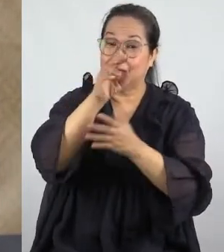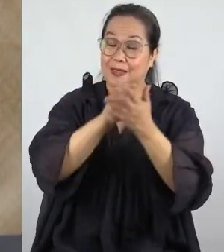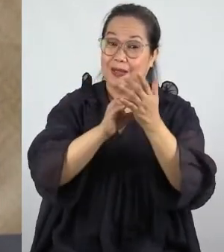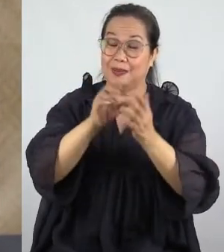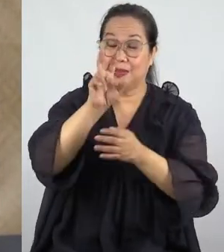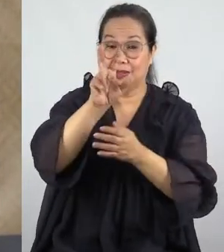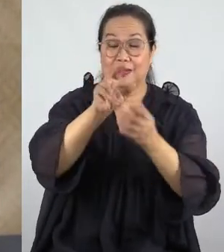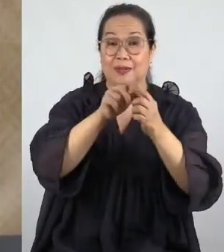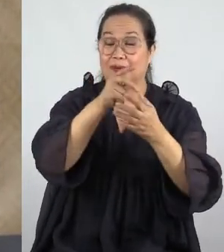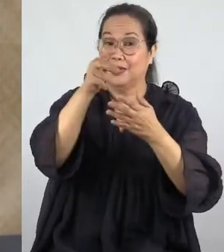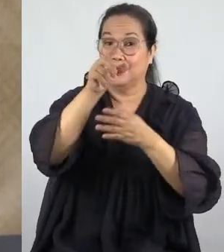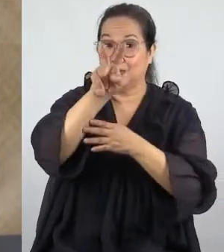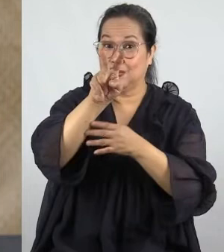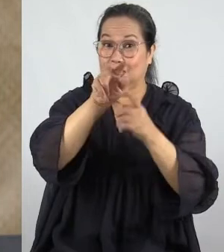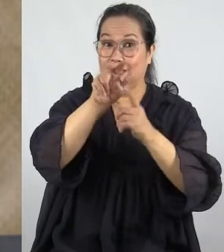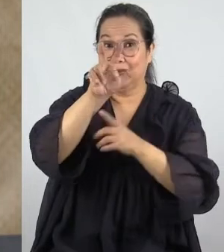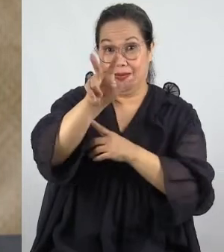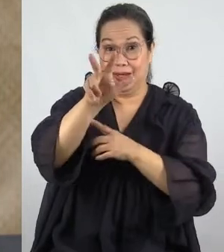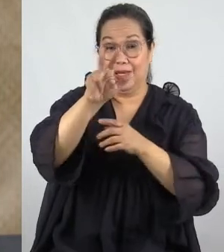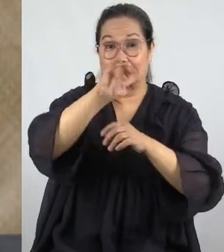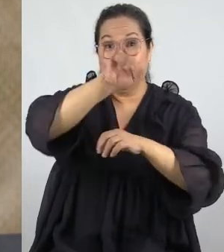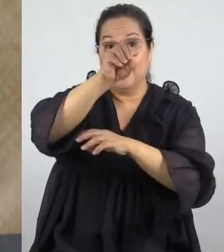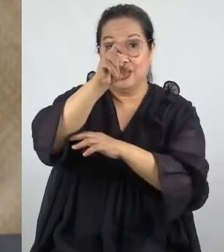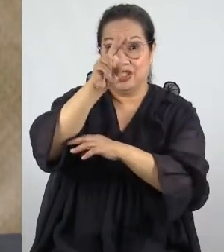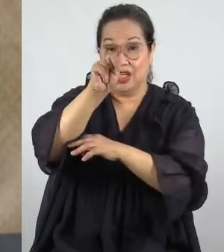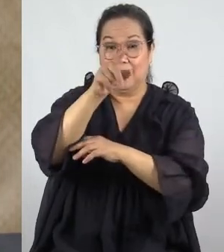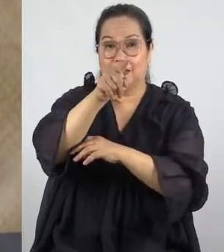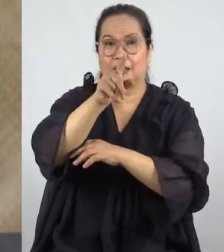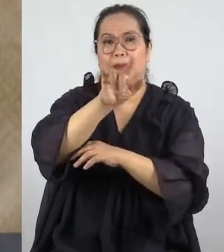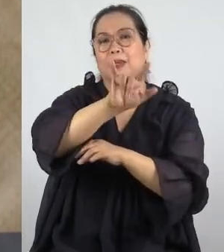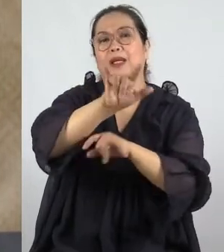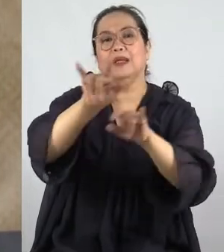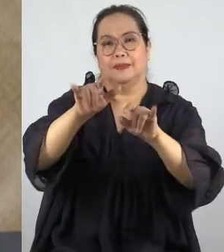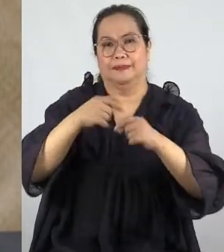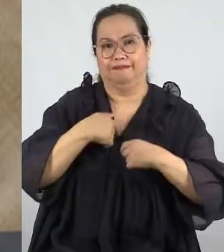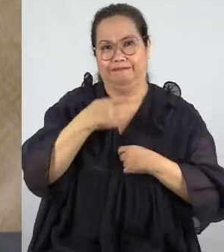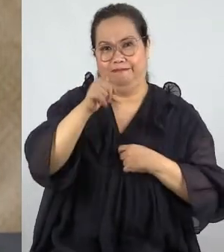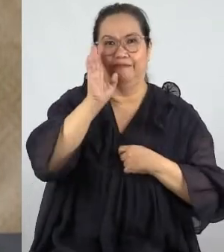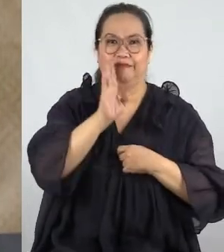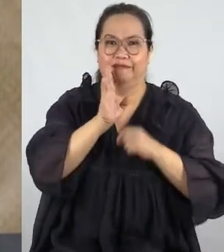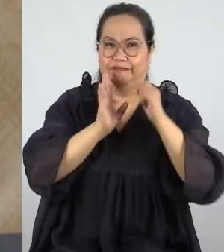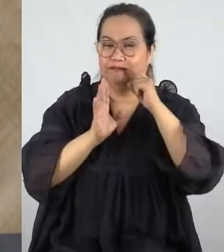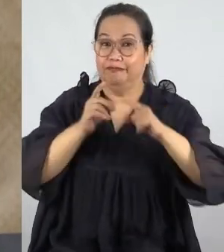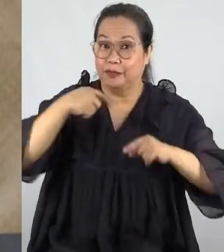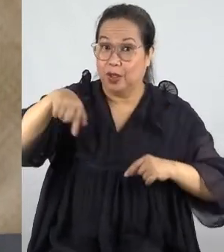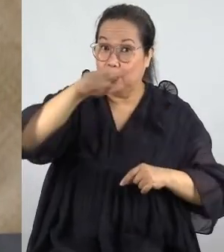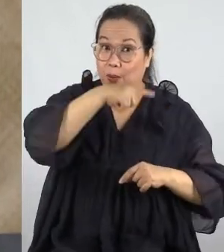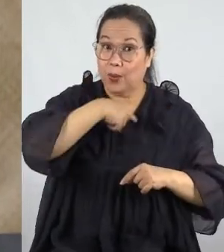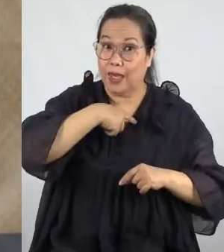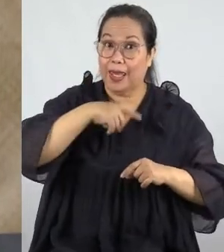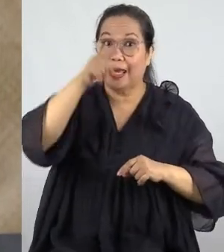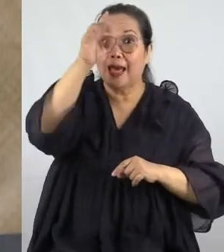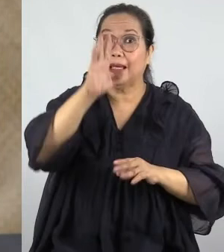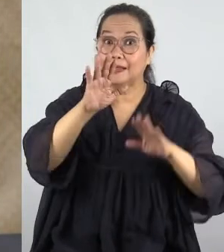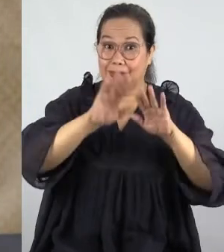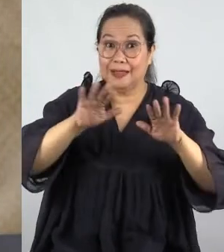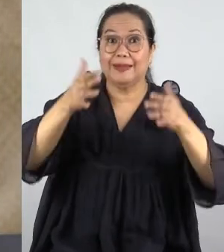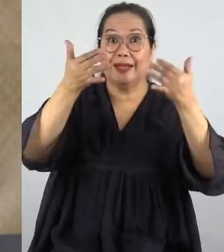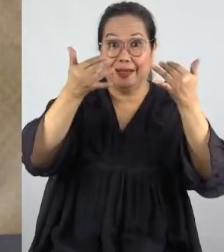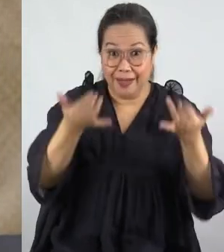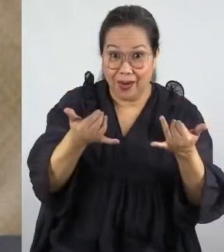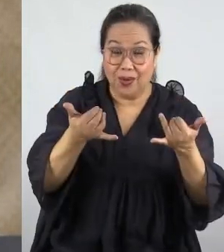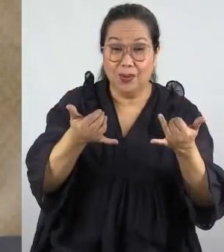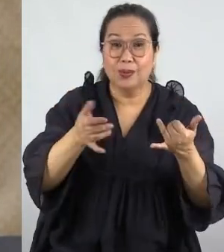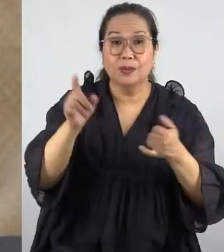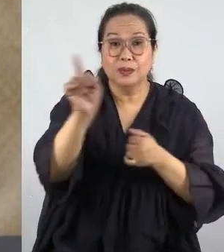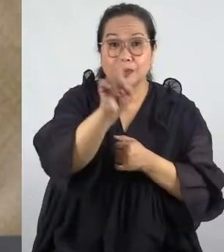3, ganito pong sinulat ni Juan. Beloved, we are God's children now, and